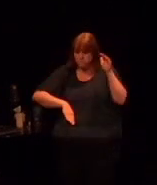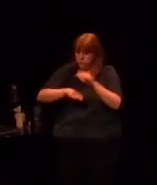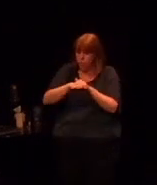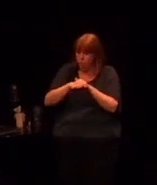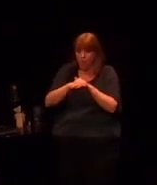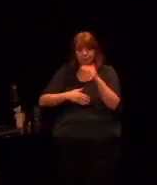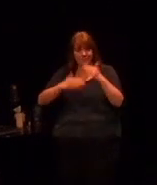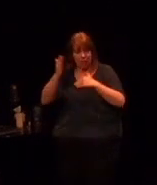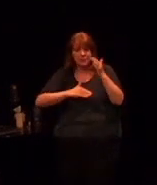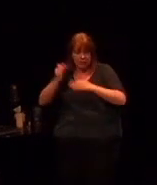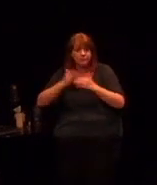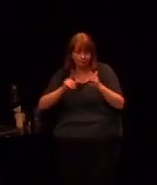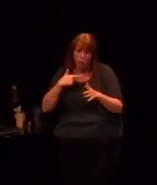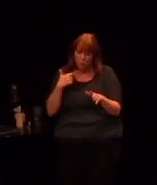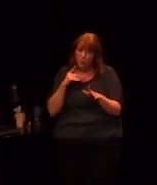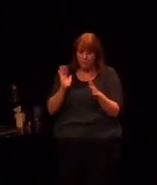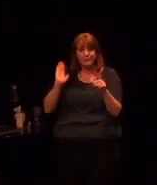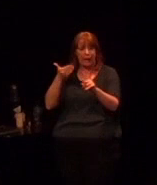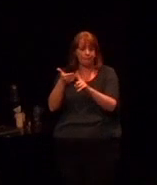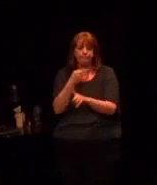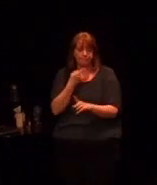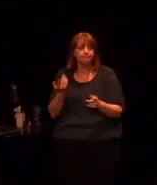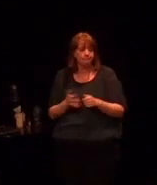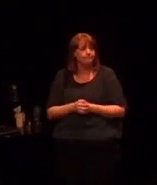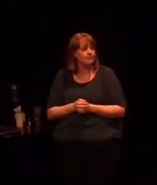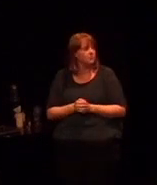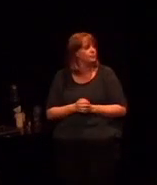centre, and that is really something that we're working towards.